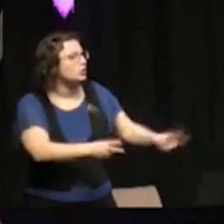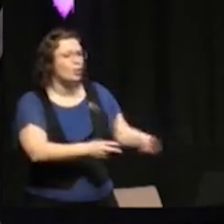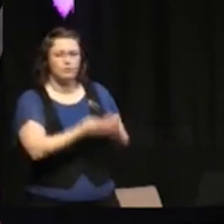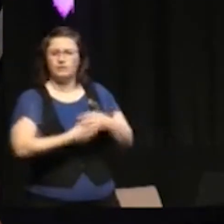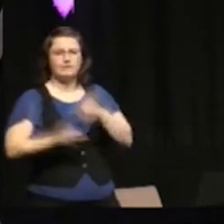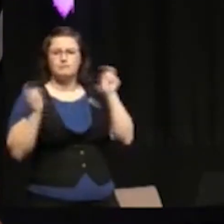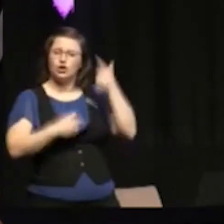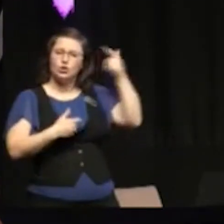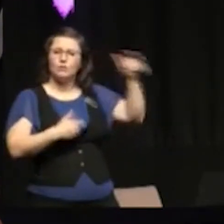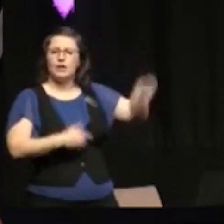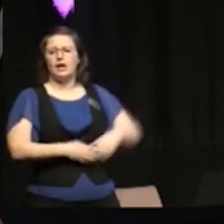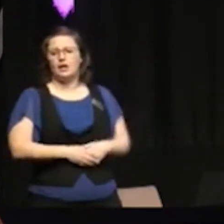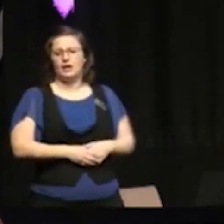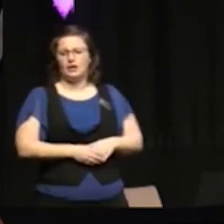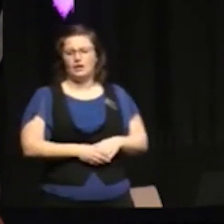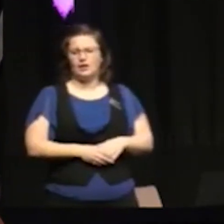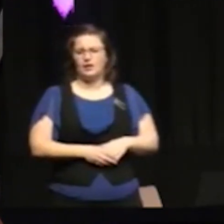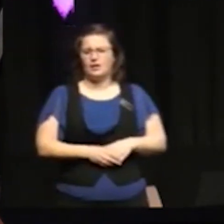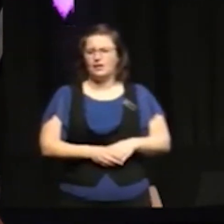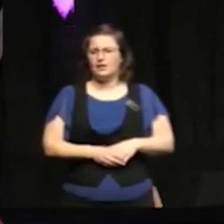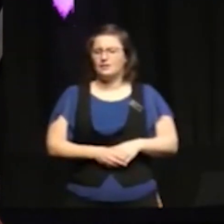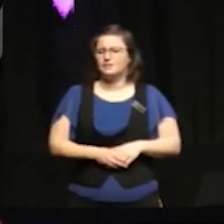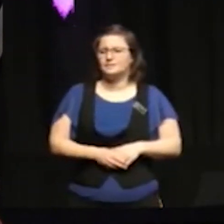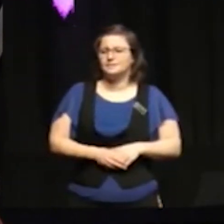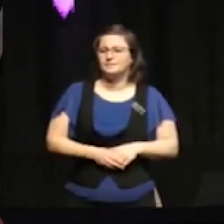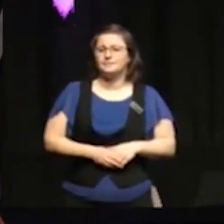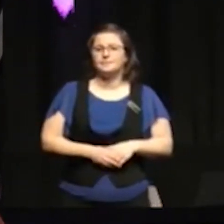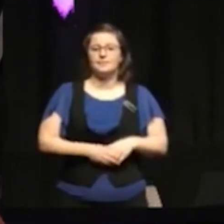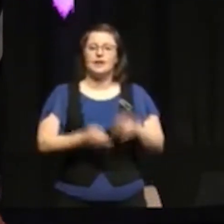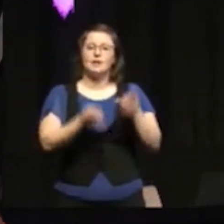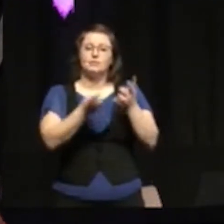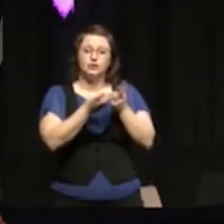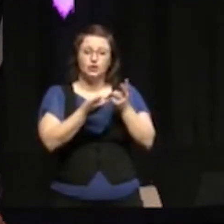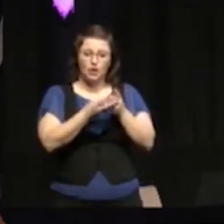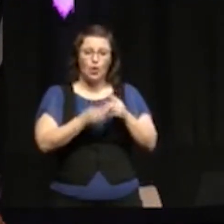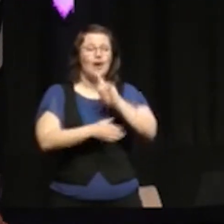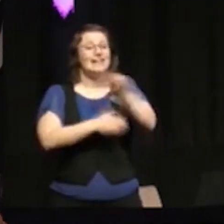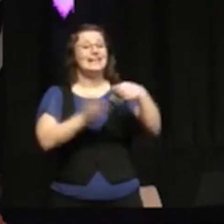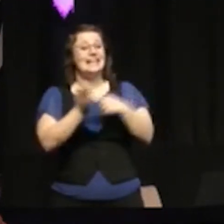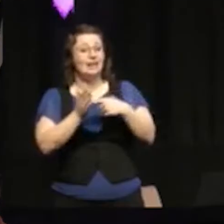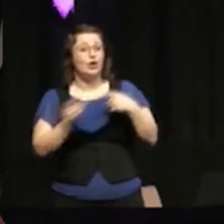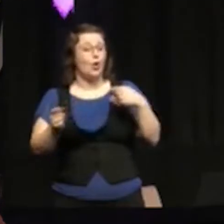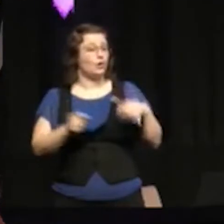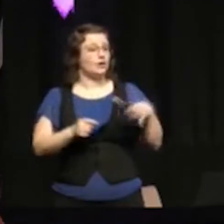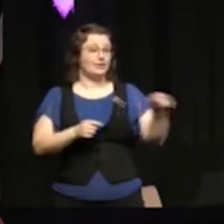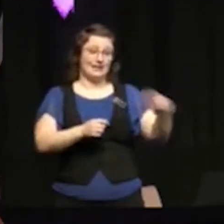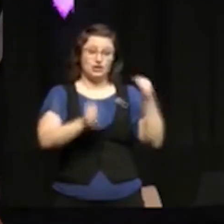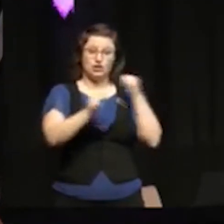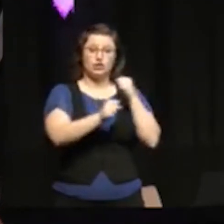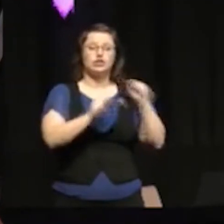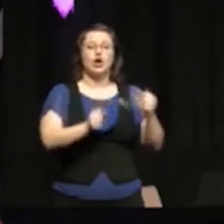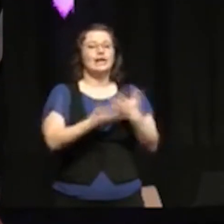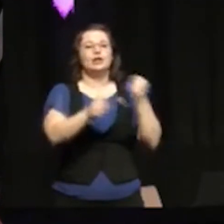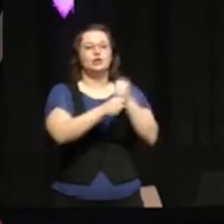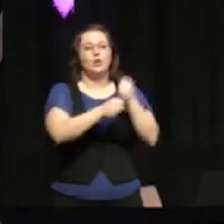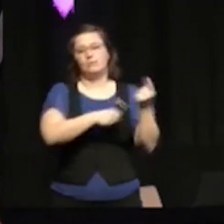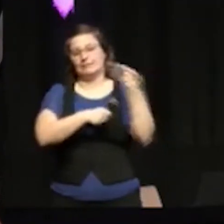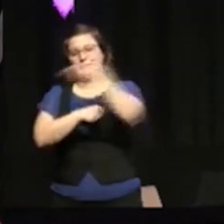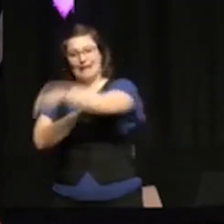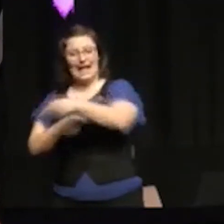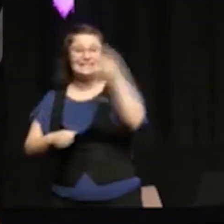scared from you. Because you can tell him, okay, next time I will not vote you. So we'll stop, go to Saudi Arabia and